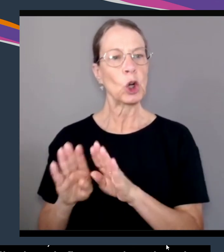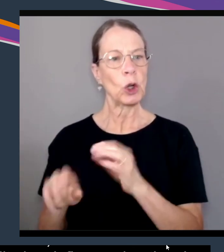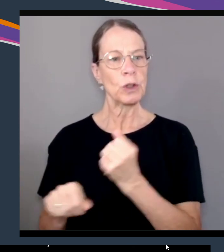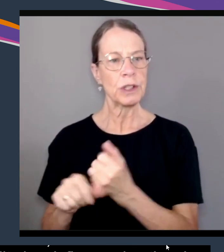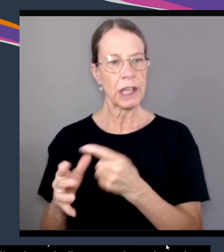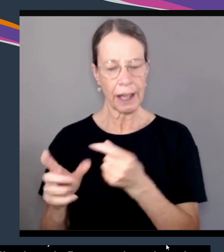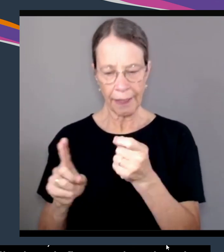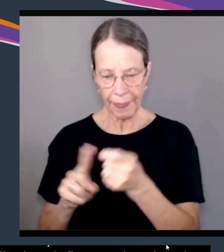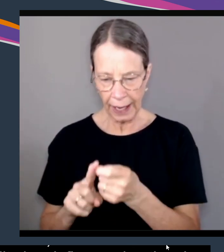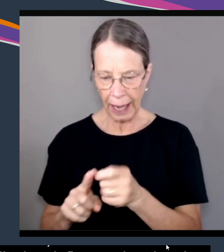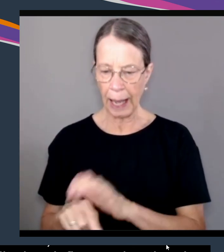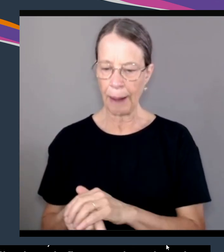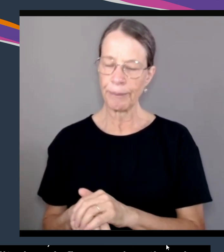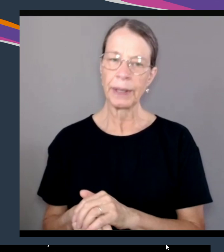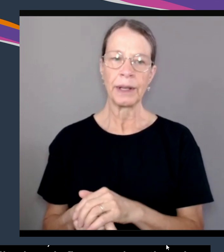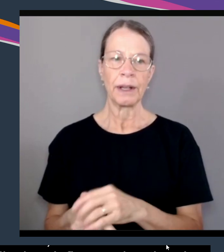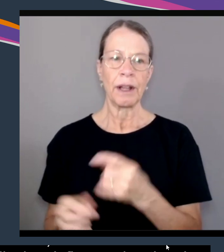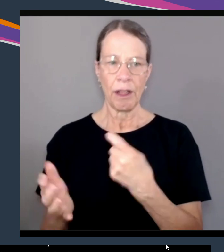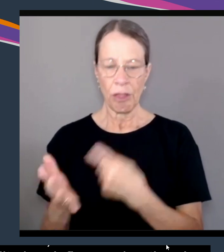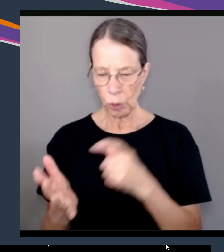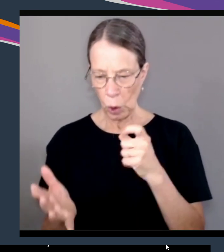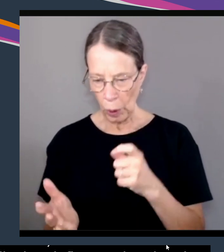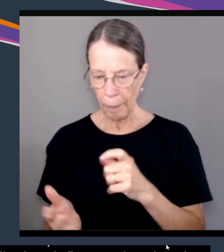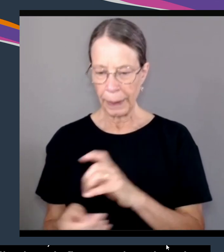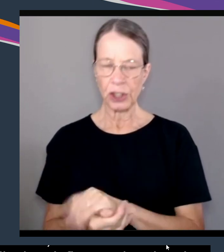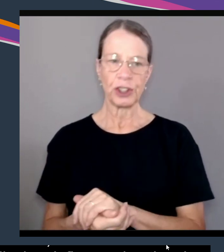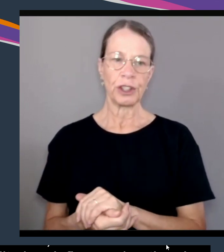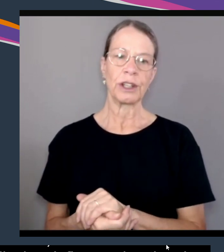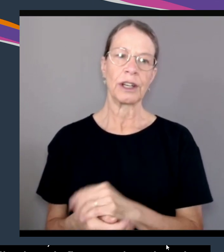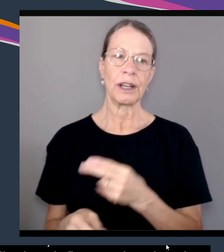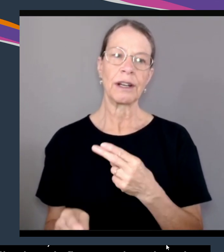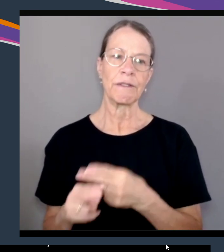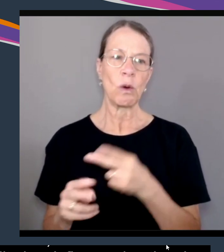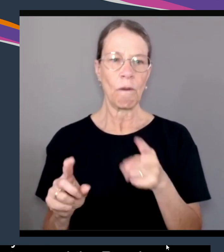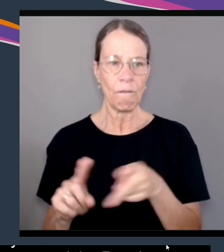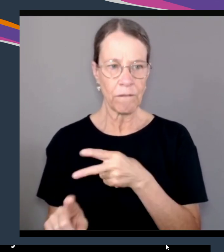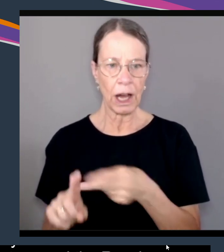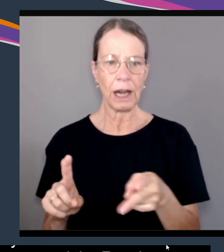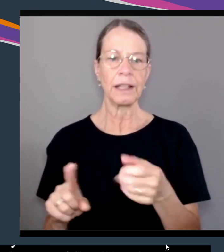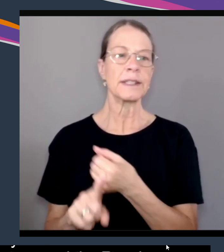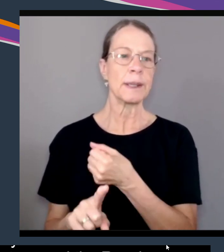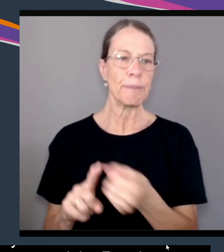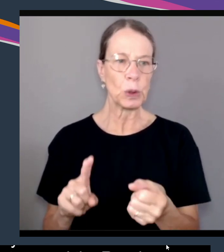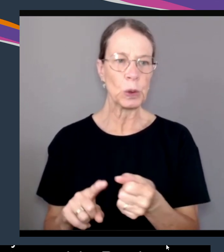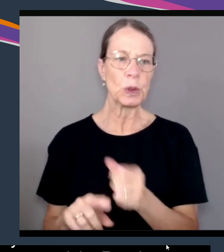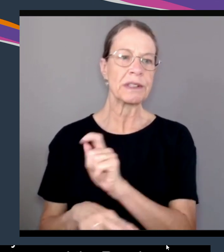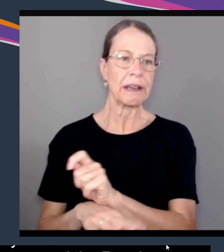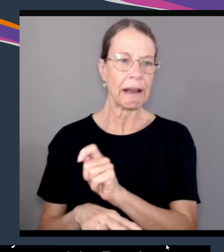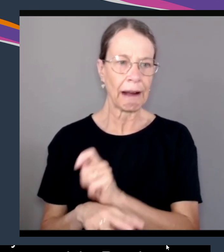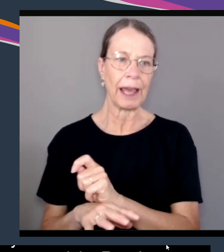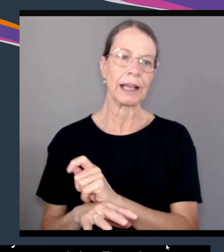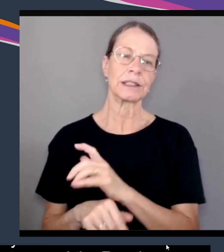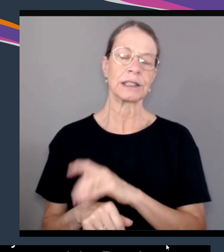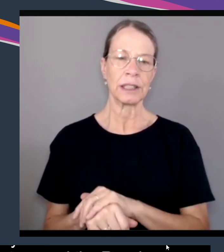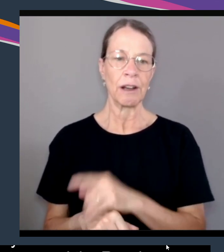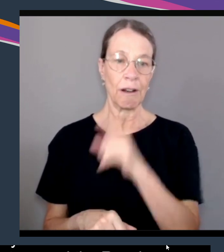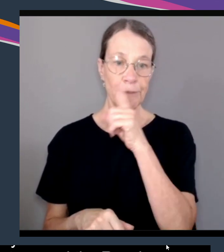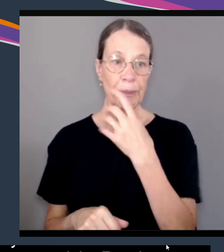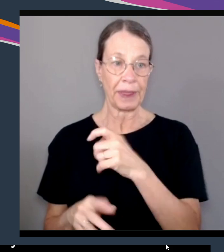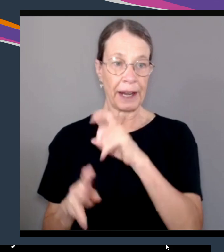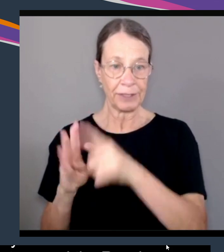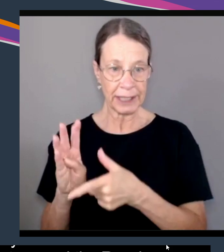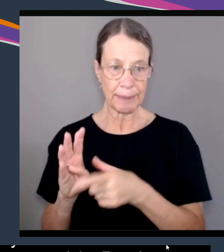Neglect and Exploitation of People with Disability. He's been appointed as an expert advisor to numerous government bodies and